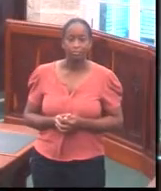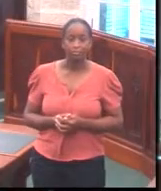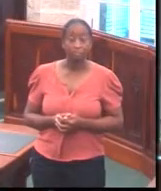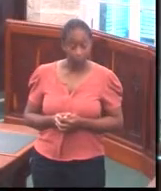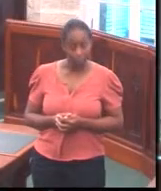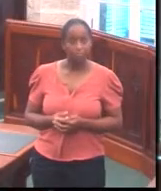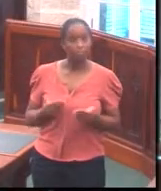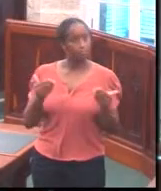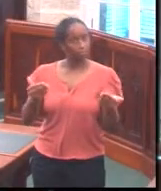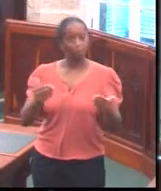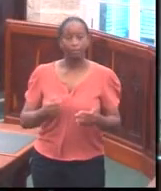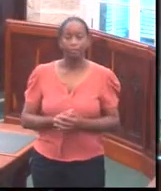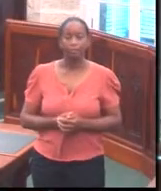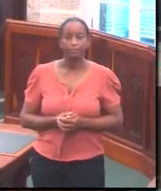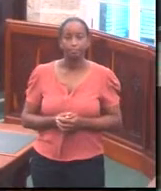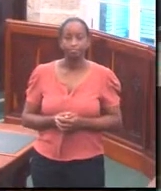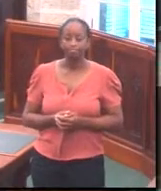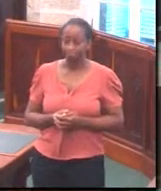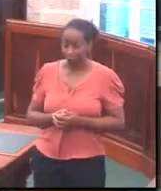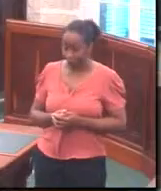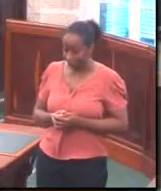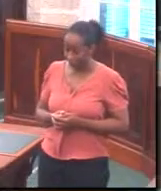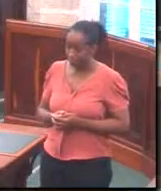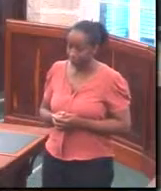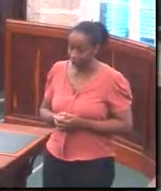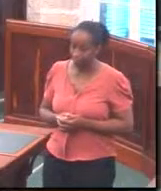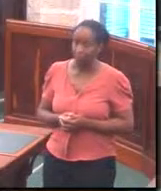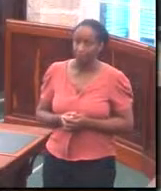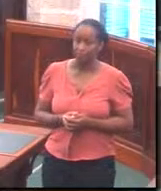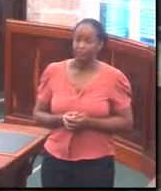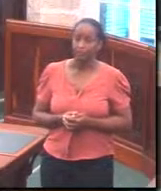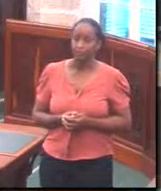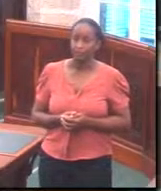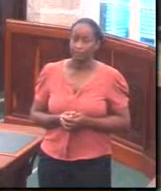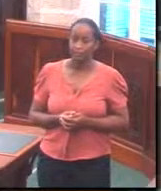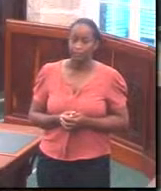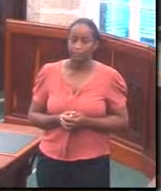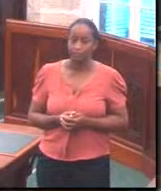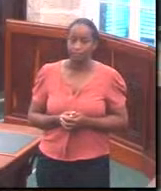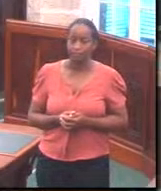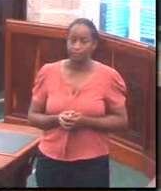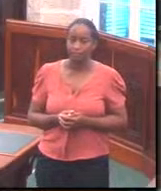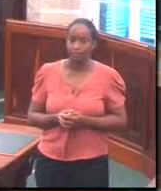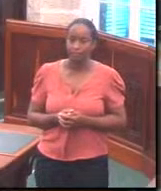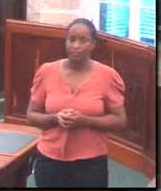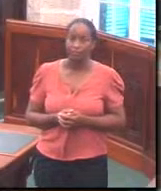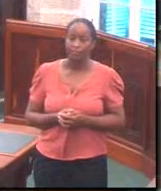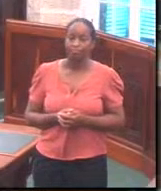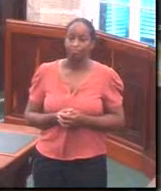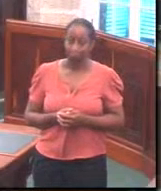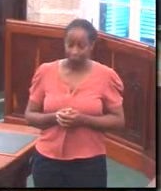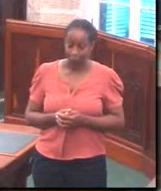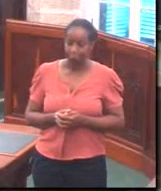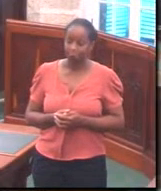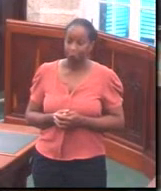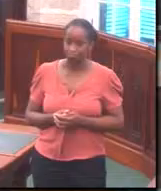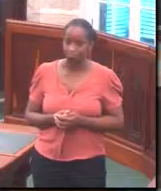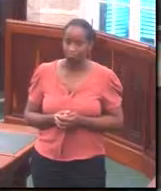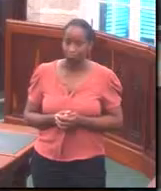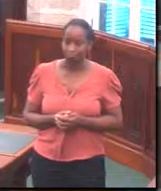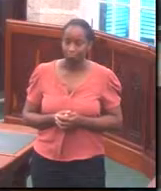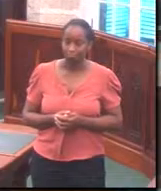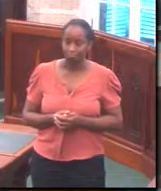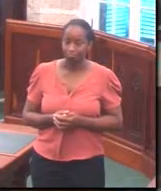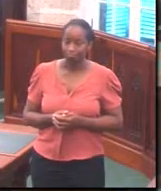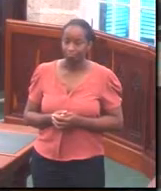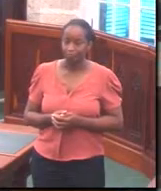Continue, honourable member. I am confident that you, Mr. Speaker, will do nothing